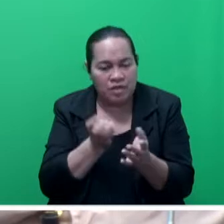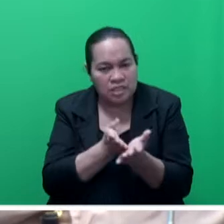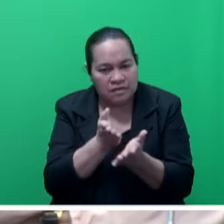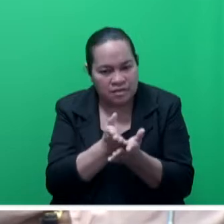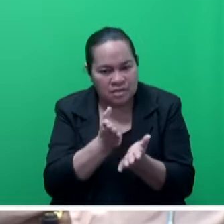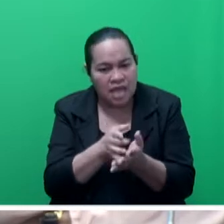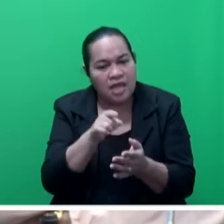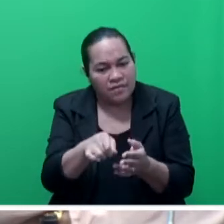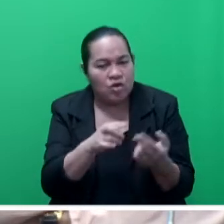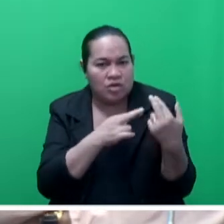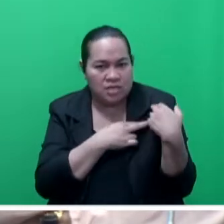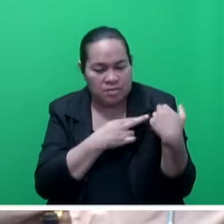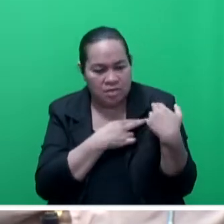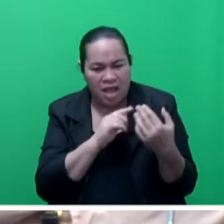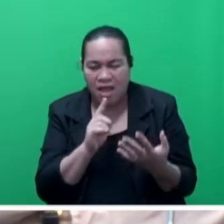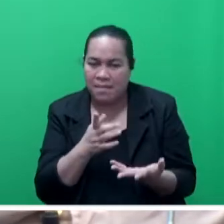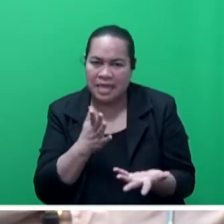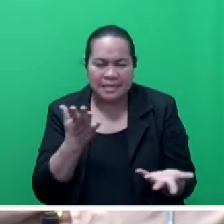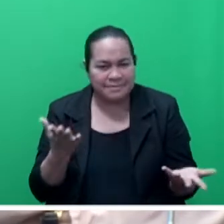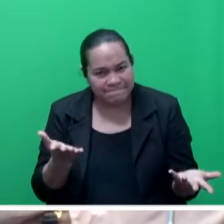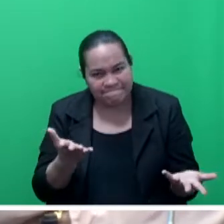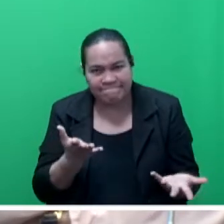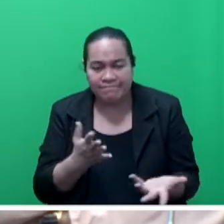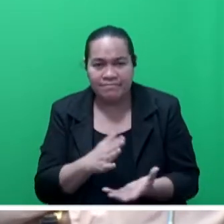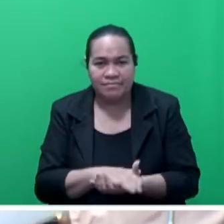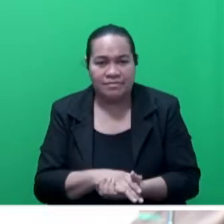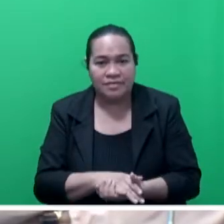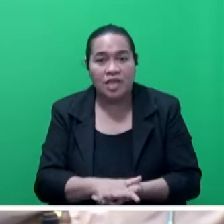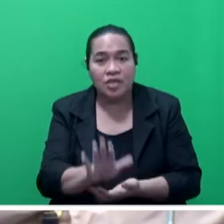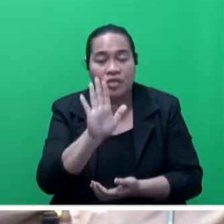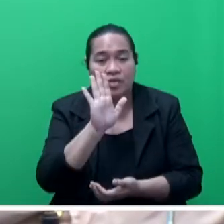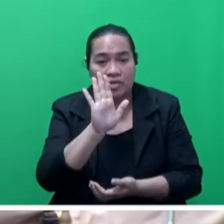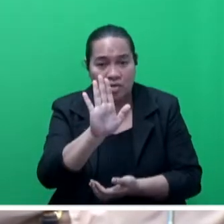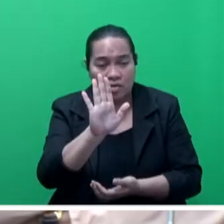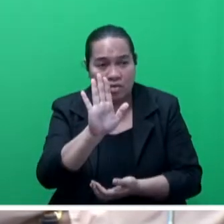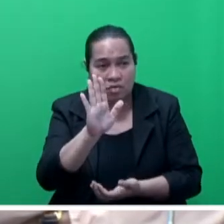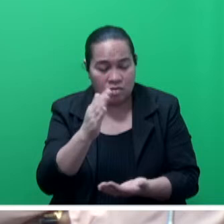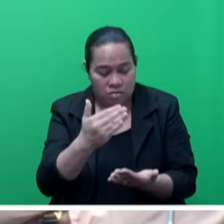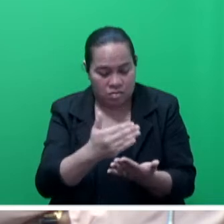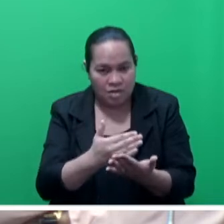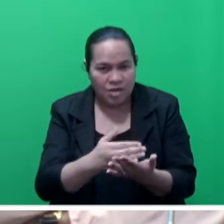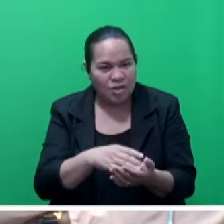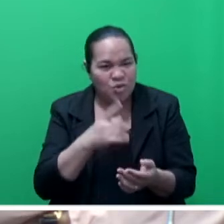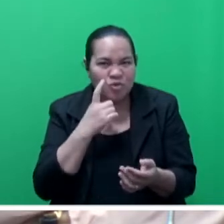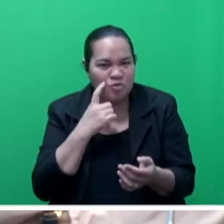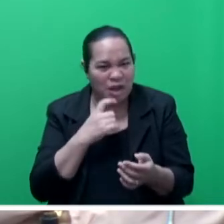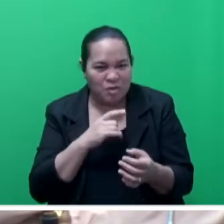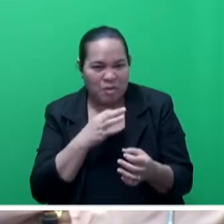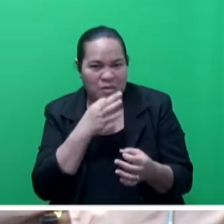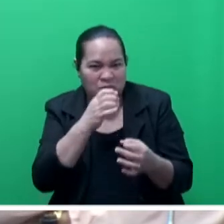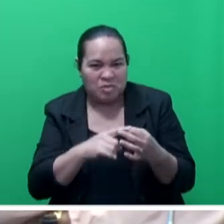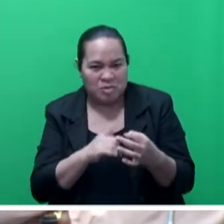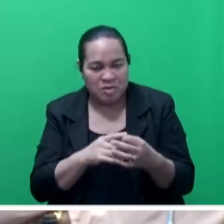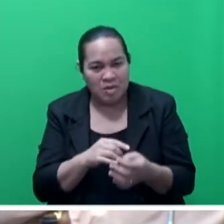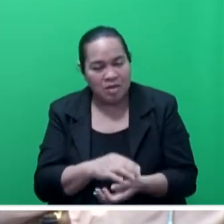responsibilities. Unfortunately, Honourable Member, in your quick win to try and score some points, you overlooked